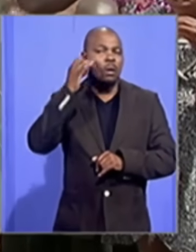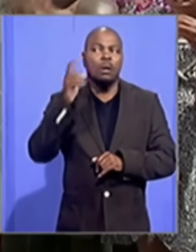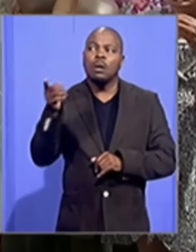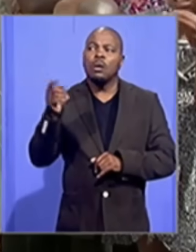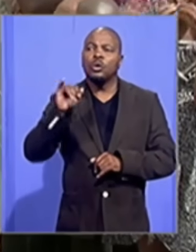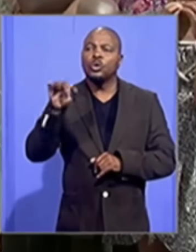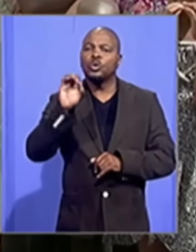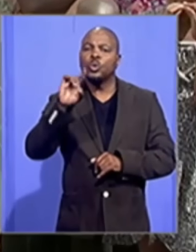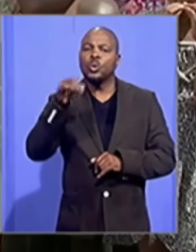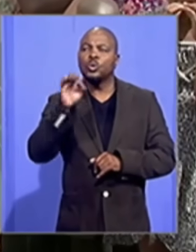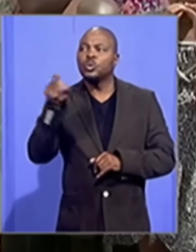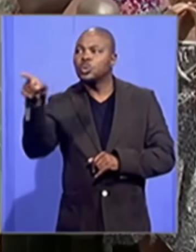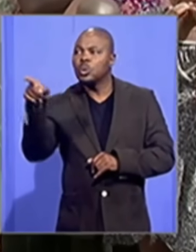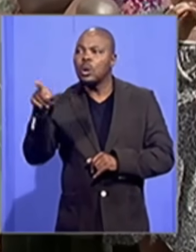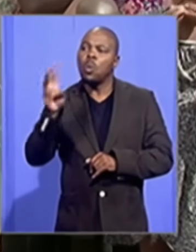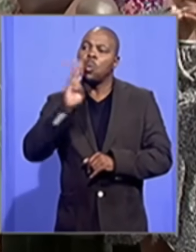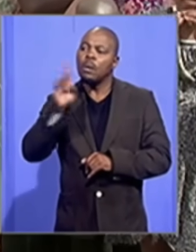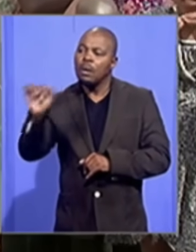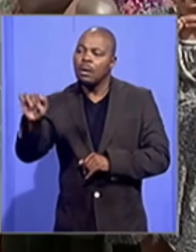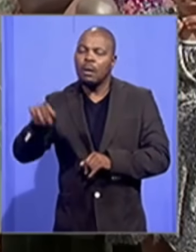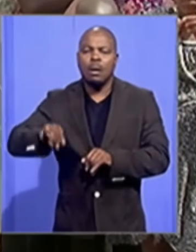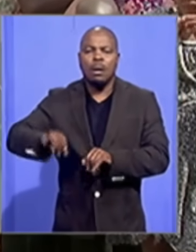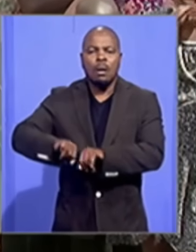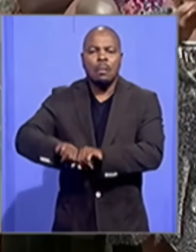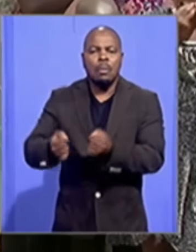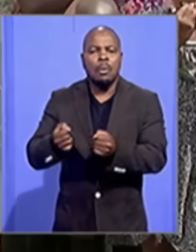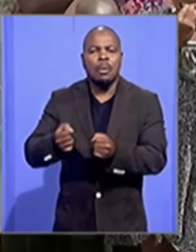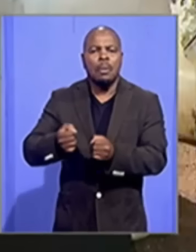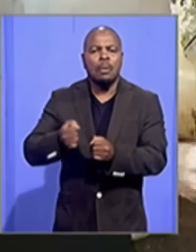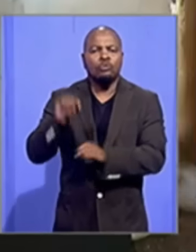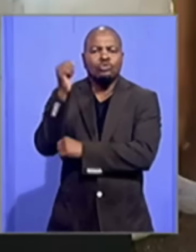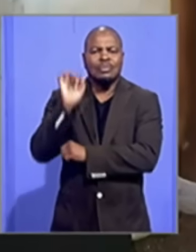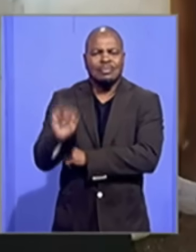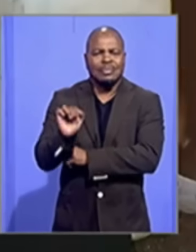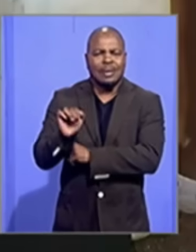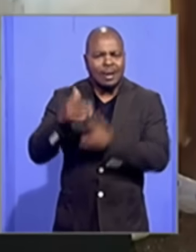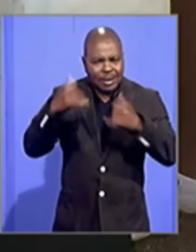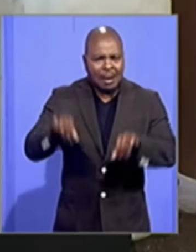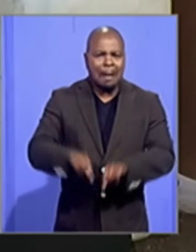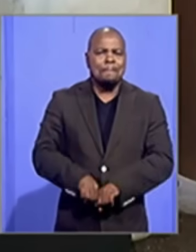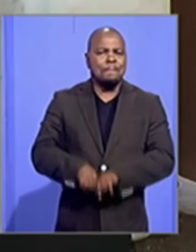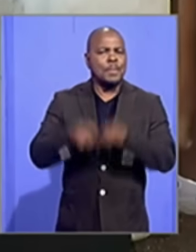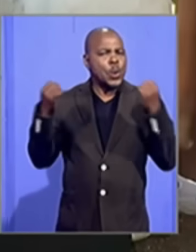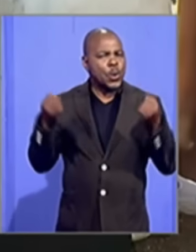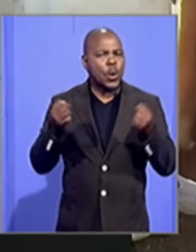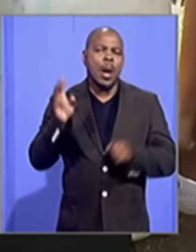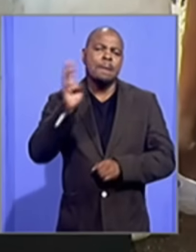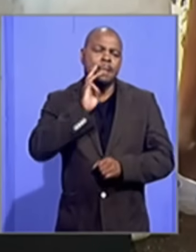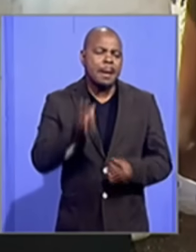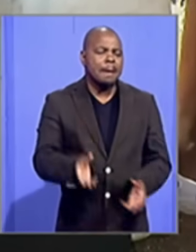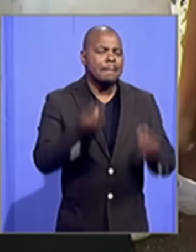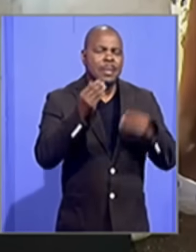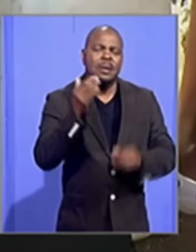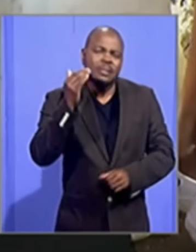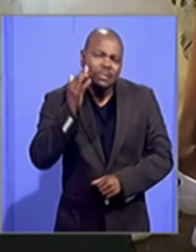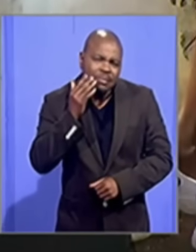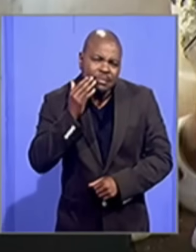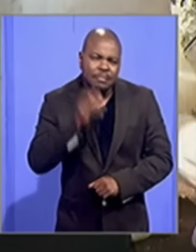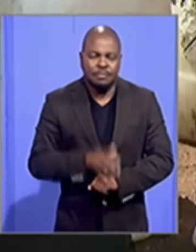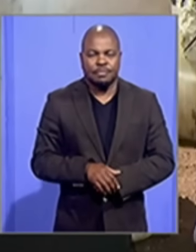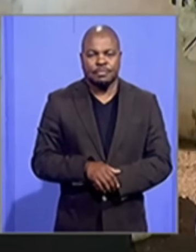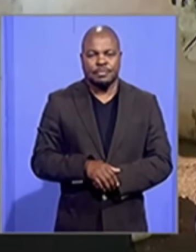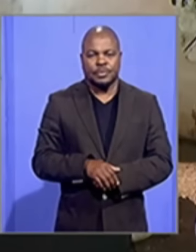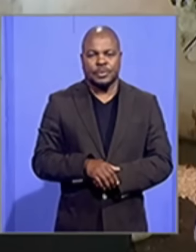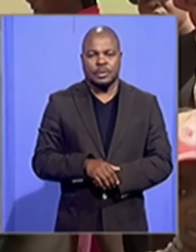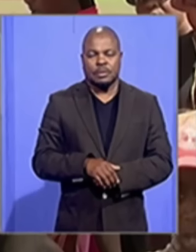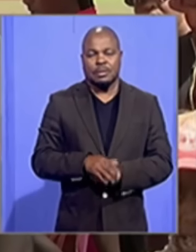teng pompo ya teng e se robeile le yona jwalo re batla ho tsipa hore na jwalo ha e se robeile jwalo na re tlo fumana metsi nineng bothata bo le